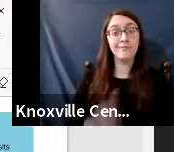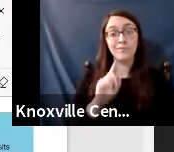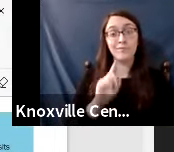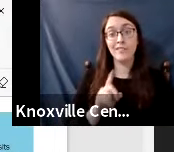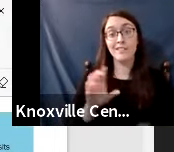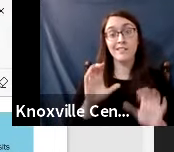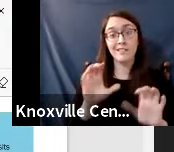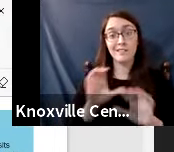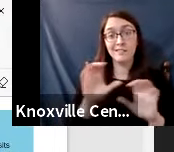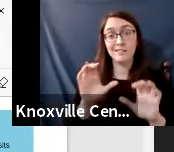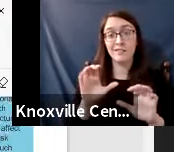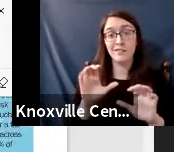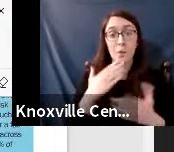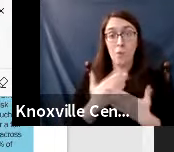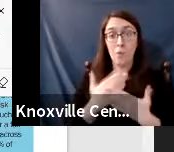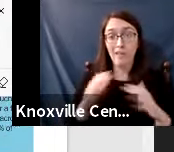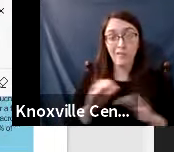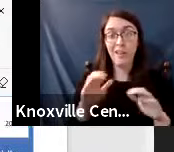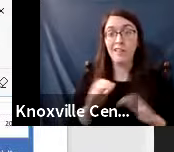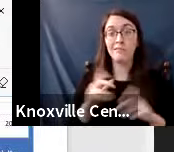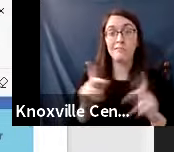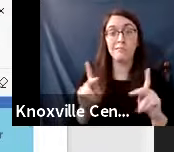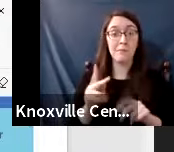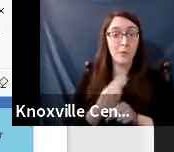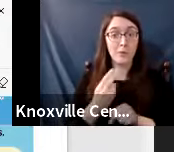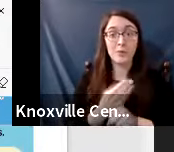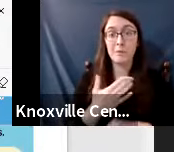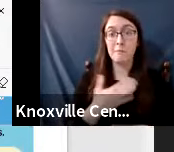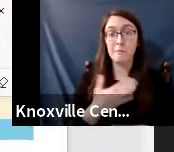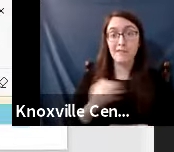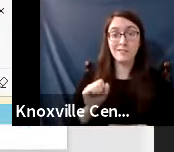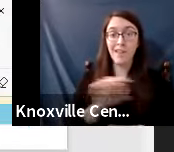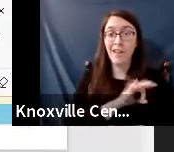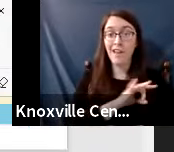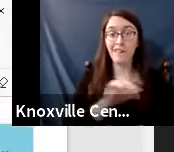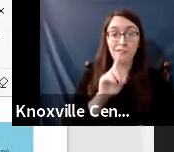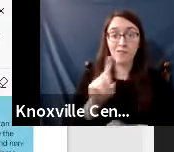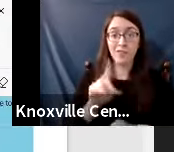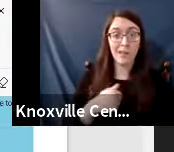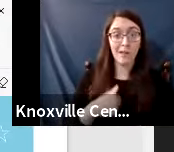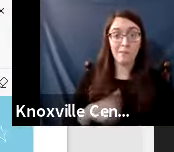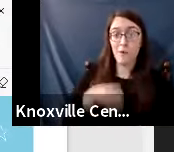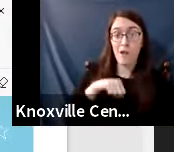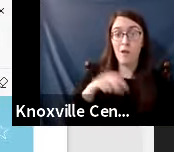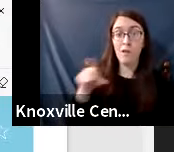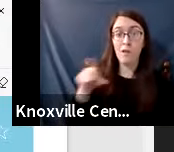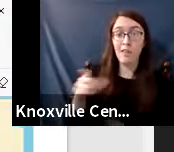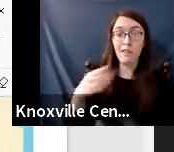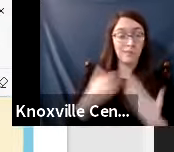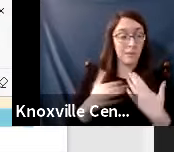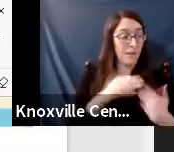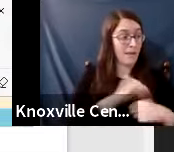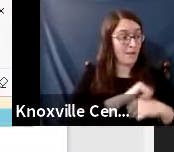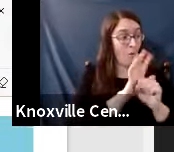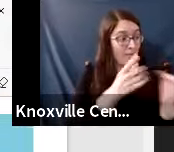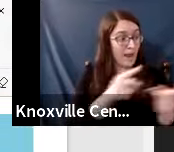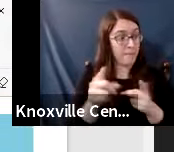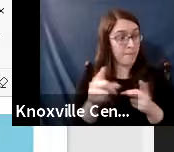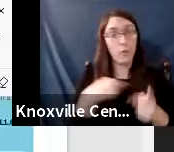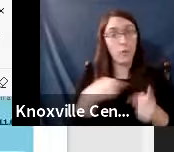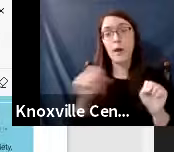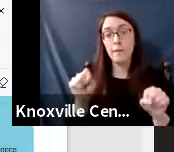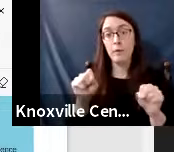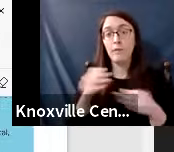done, and my staff works really hard to get it out. I'm very proud that we, in spite of the pandemic, were able to finish this and produce